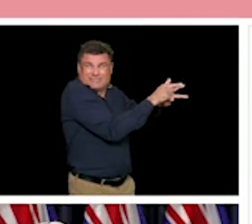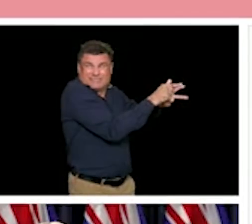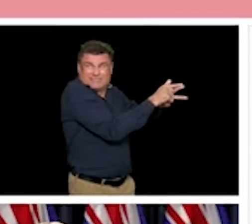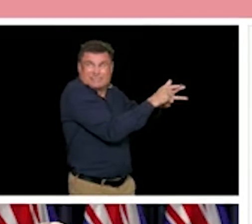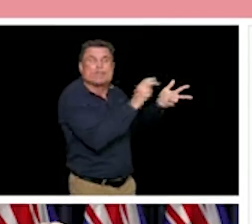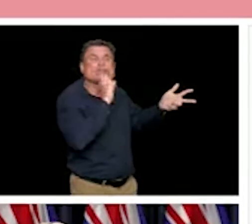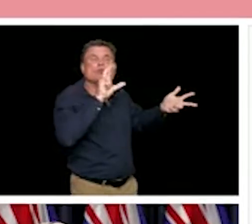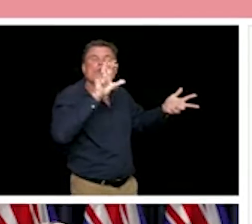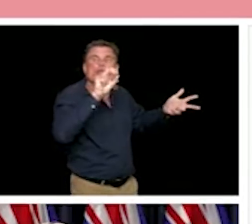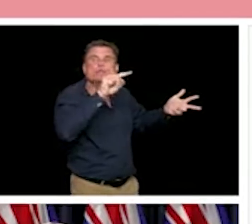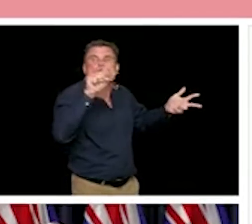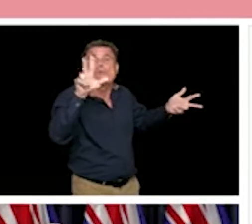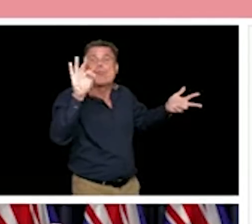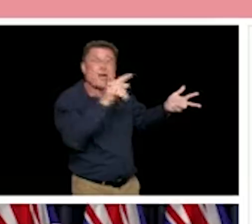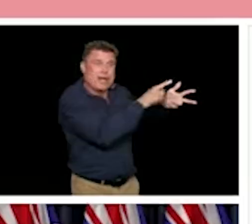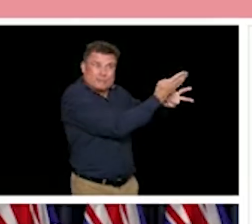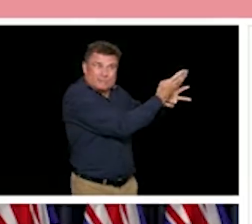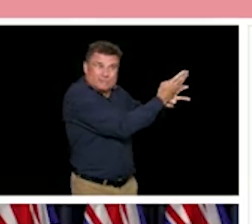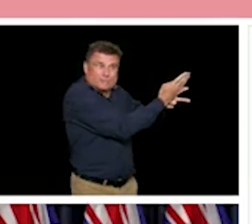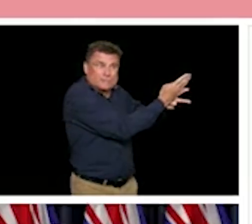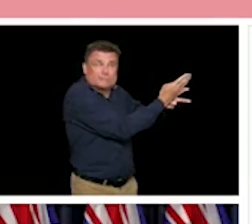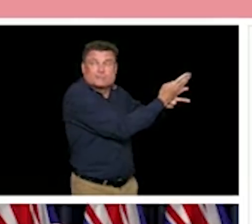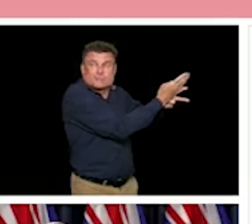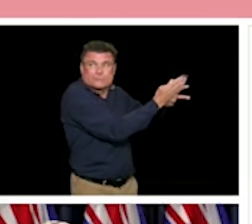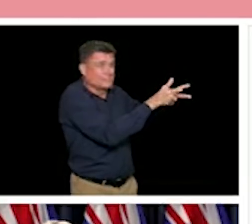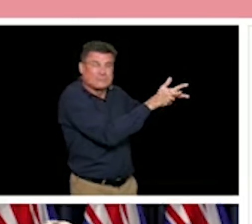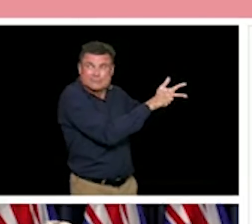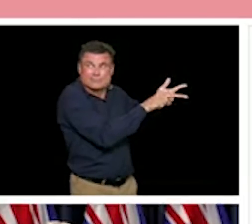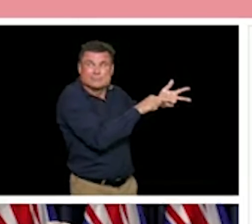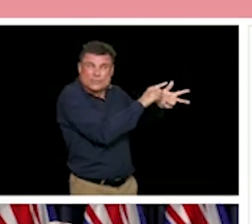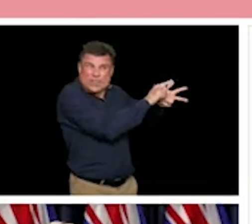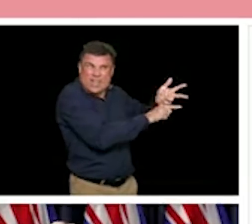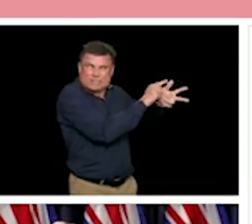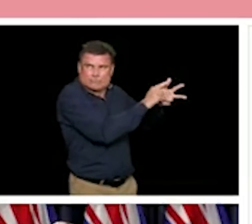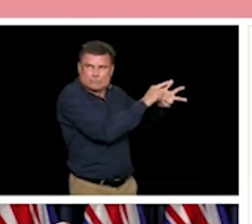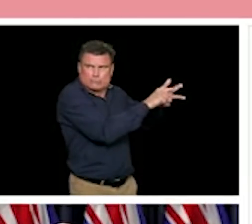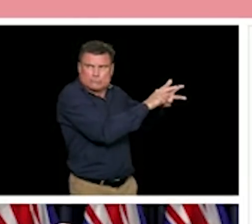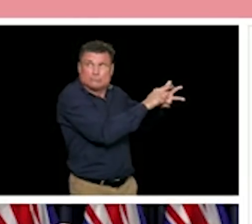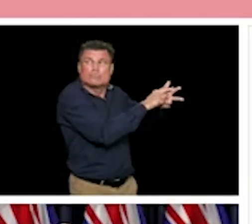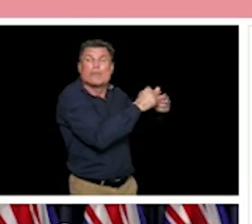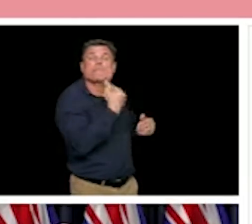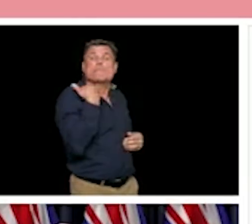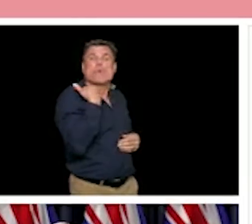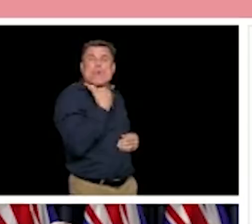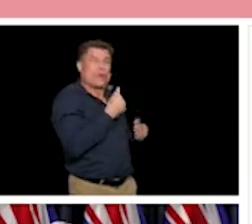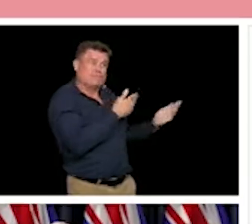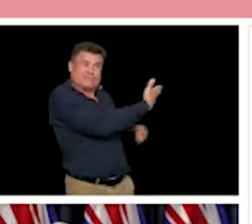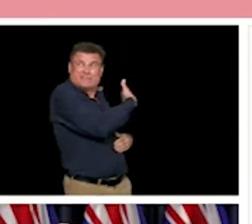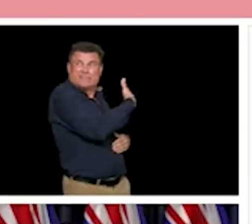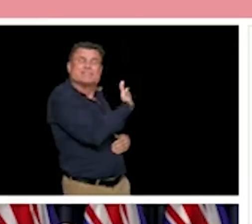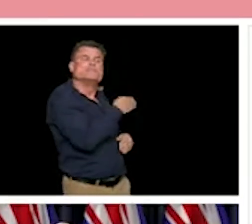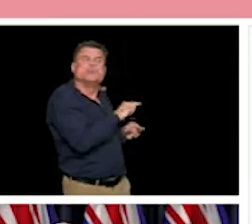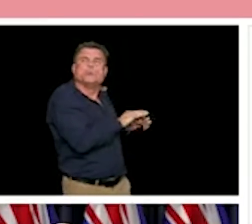is 30 to 39. And we're now seeing that the proportion of cases by different ages